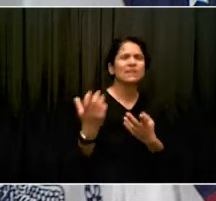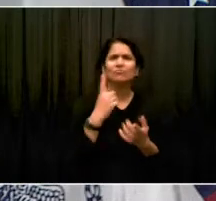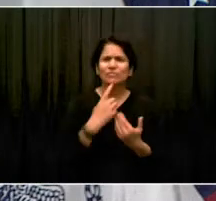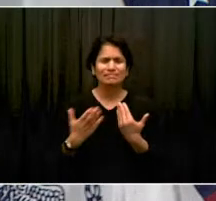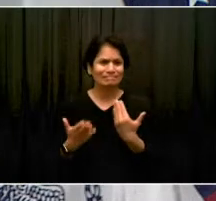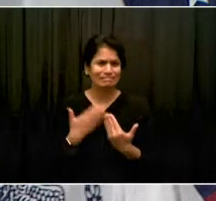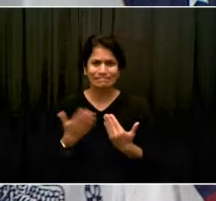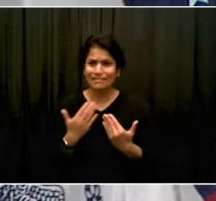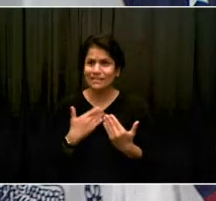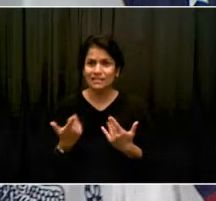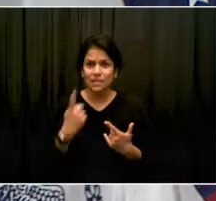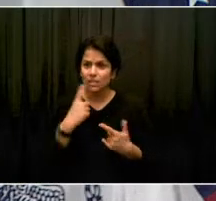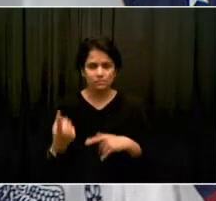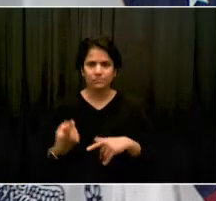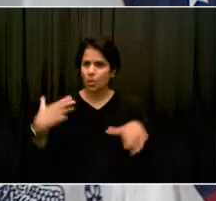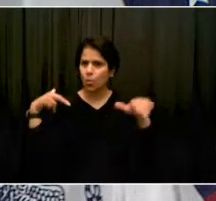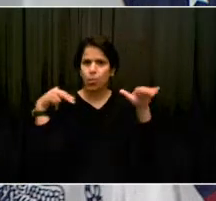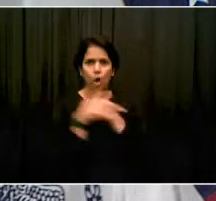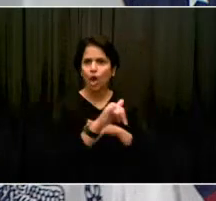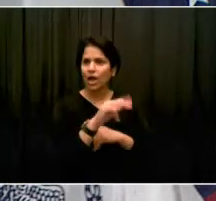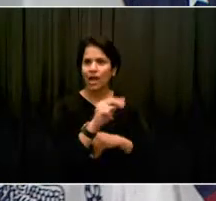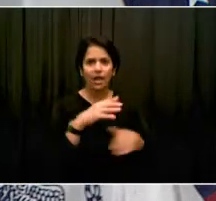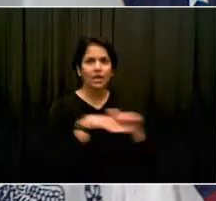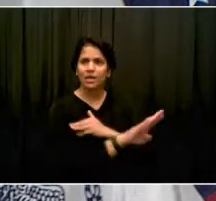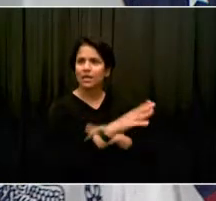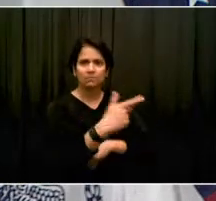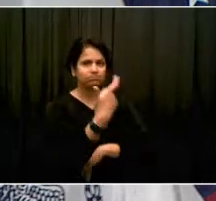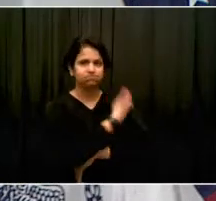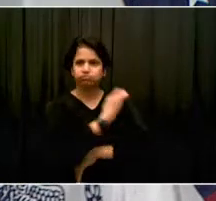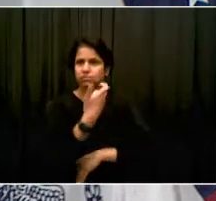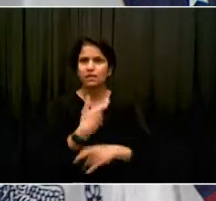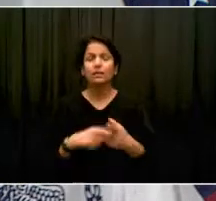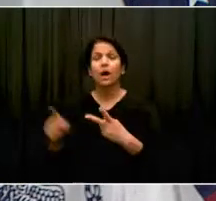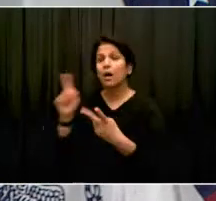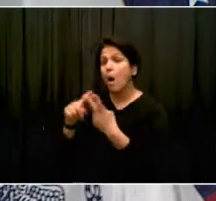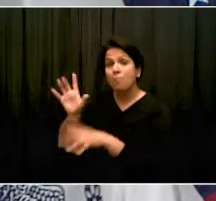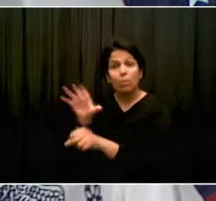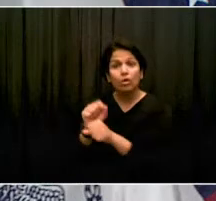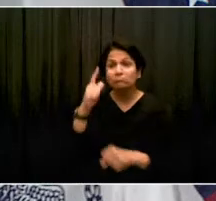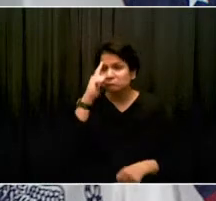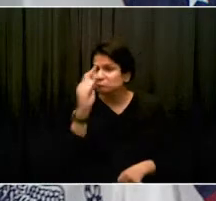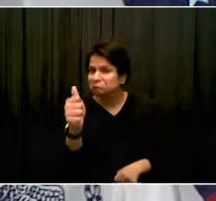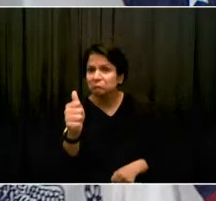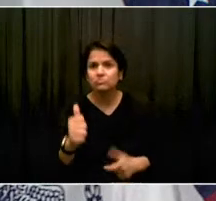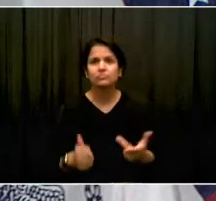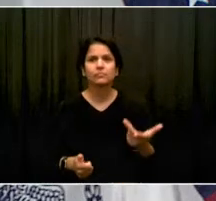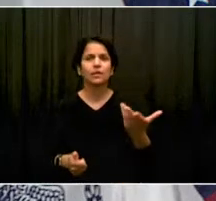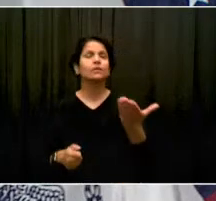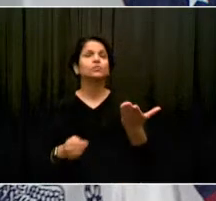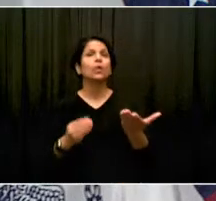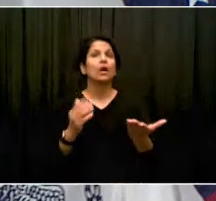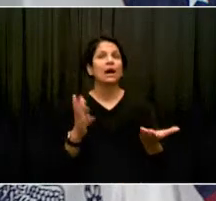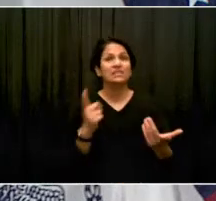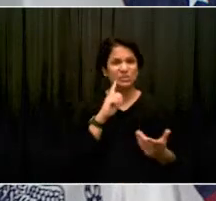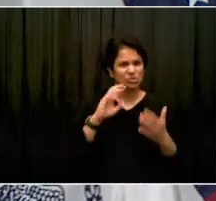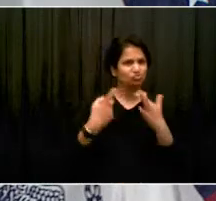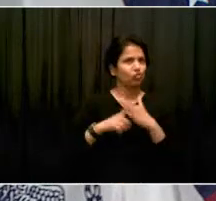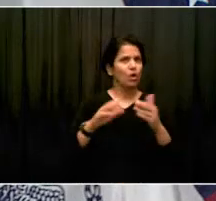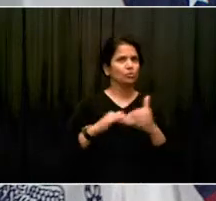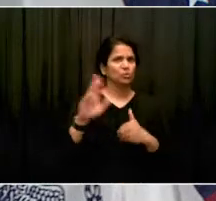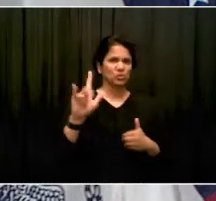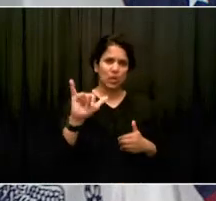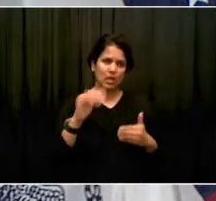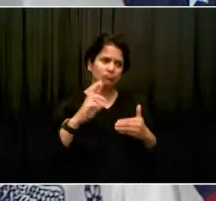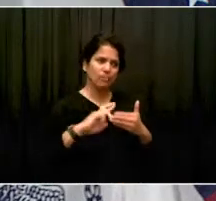way to set up a very positive experience for July 1st. But in terms of how different institutions may approach it, we've got plenty of